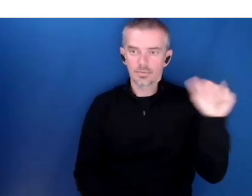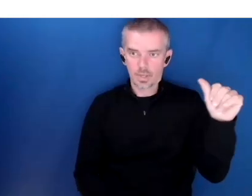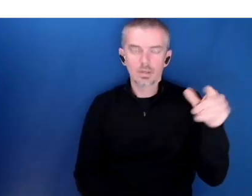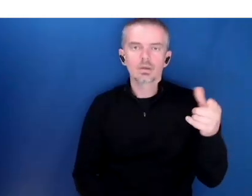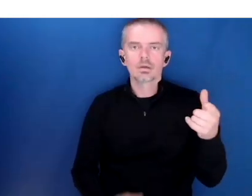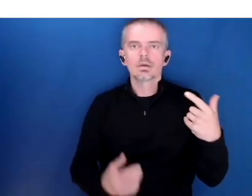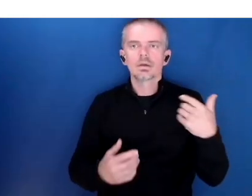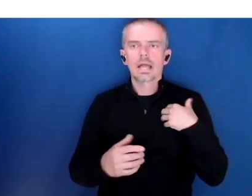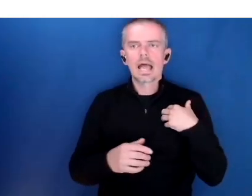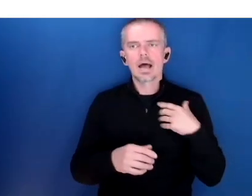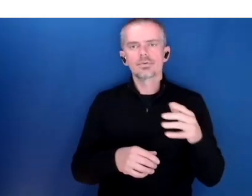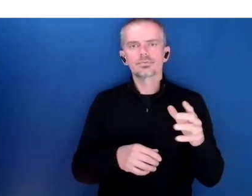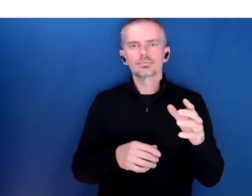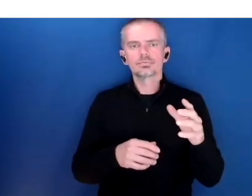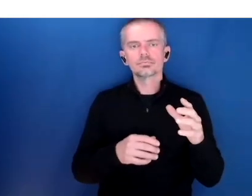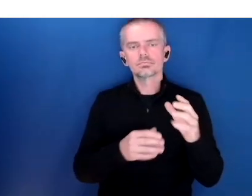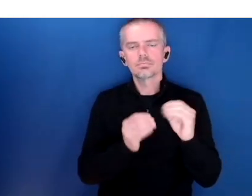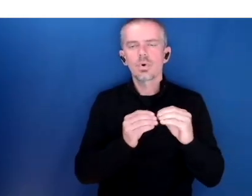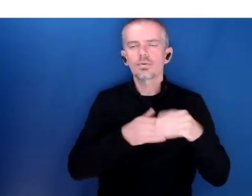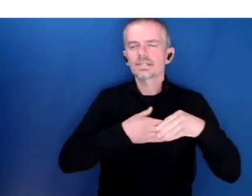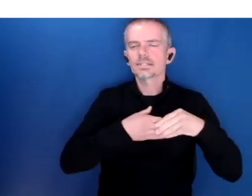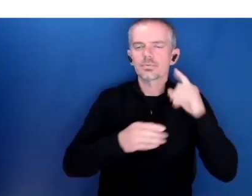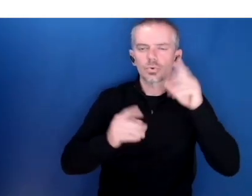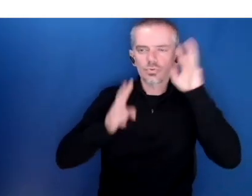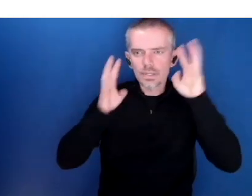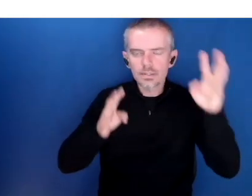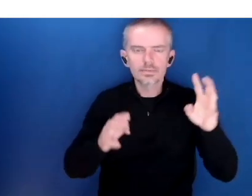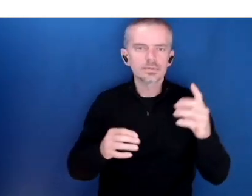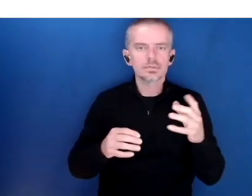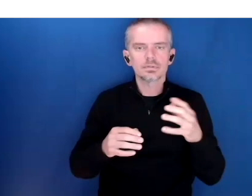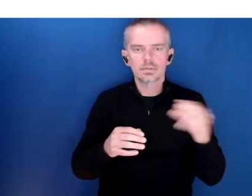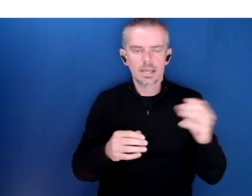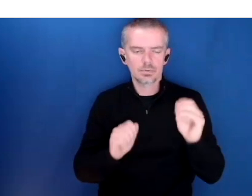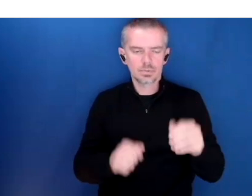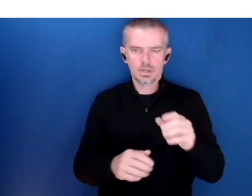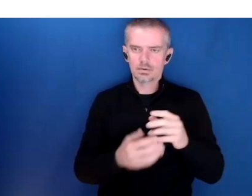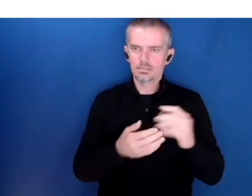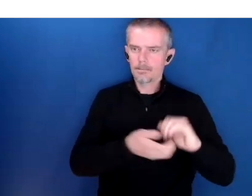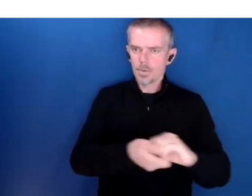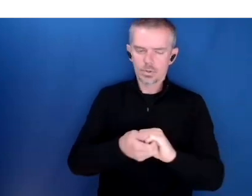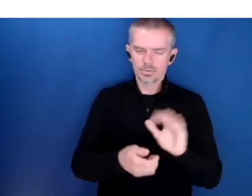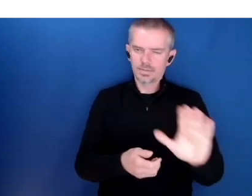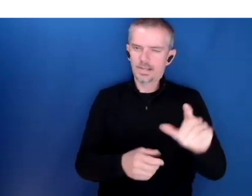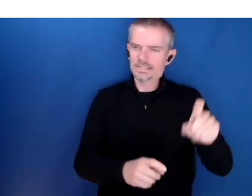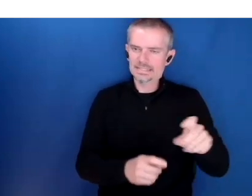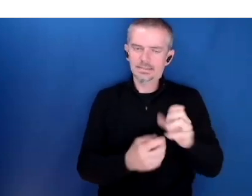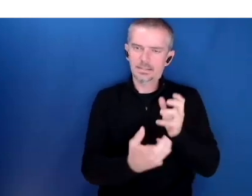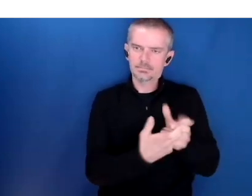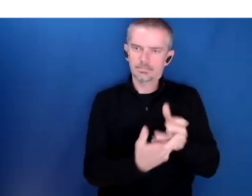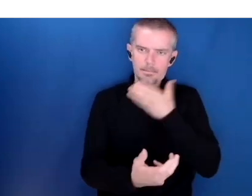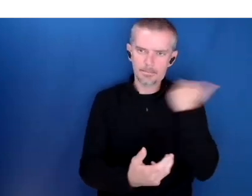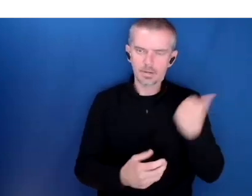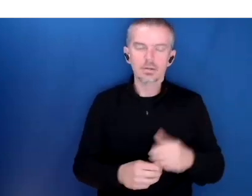for creativity, innovation, and projects that are better tailored to partners and context. The downsides are